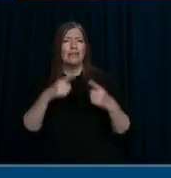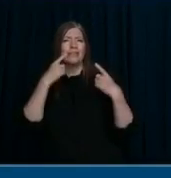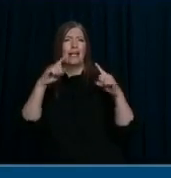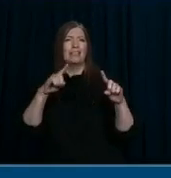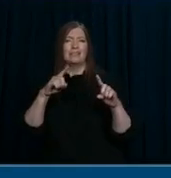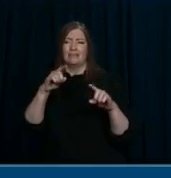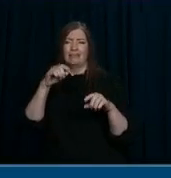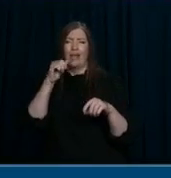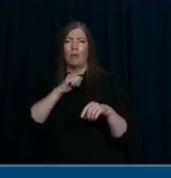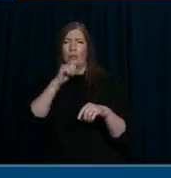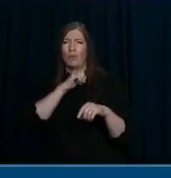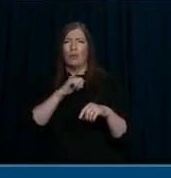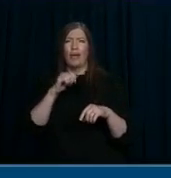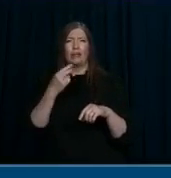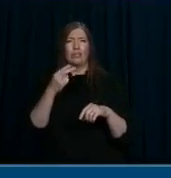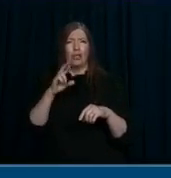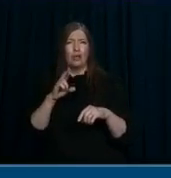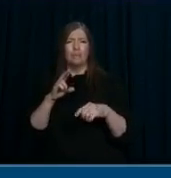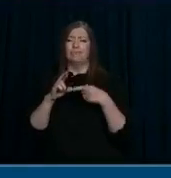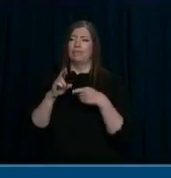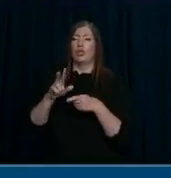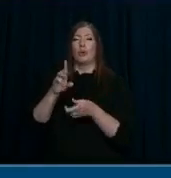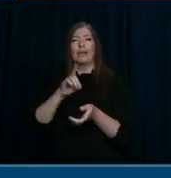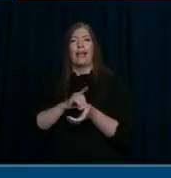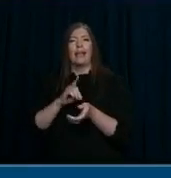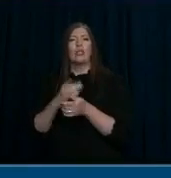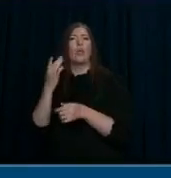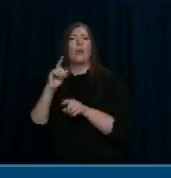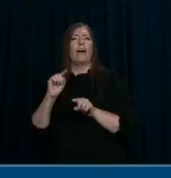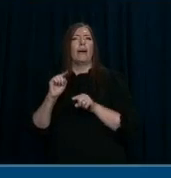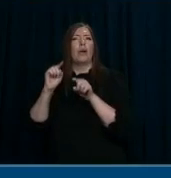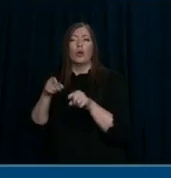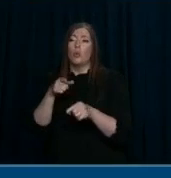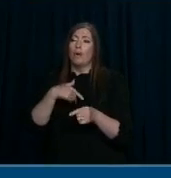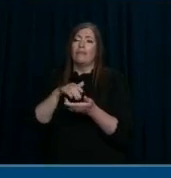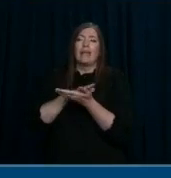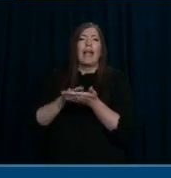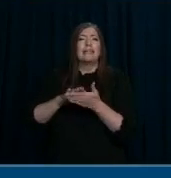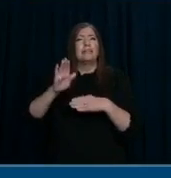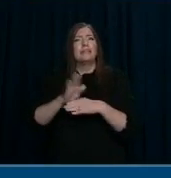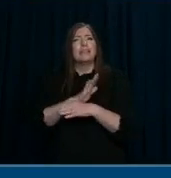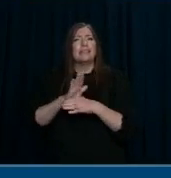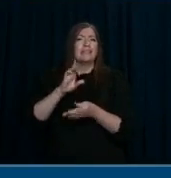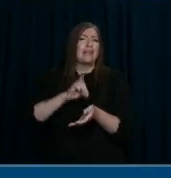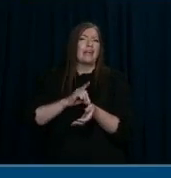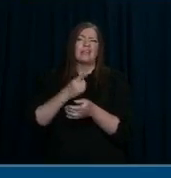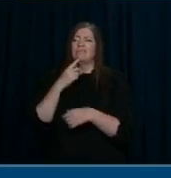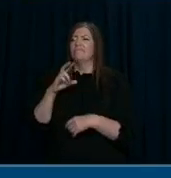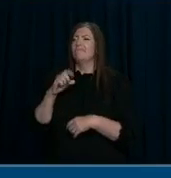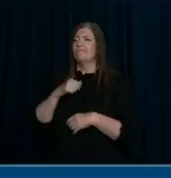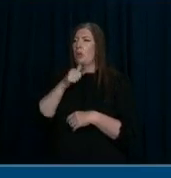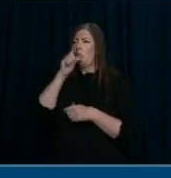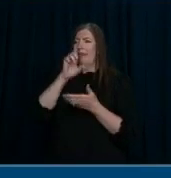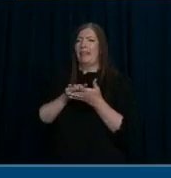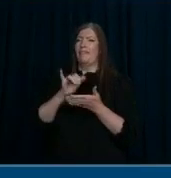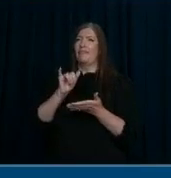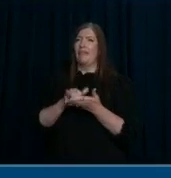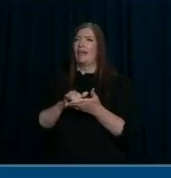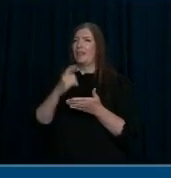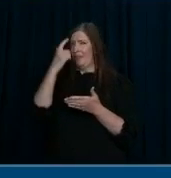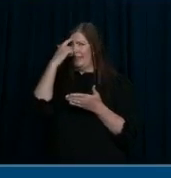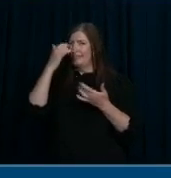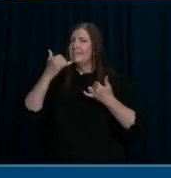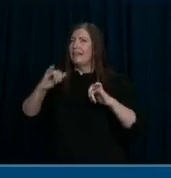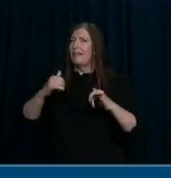of Representatives. Why are you going down there? You're a physician. You have a nice practice. And I said, no, I just don't believe it. I believe that there's still